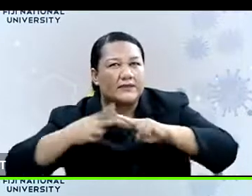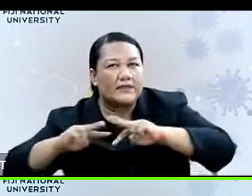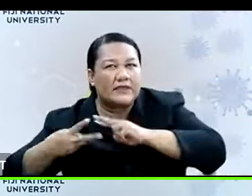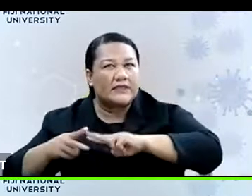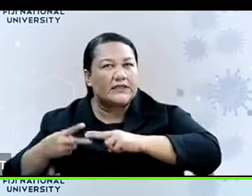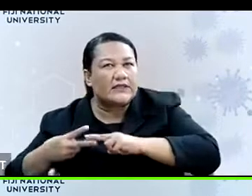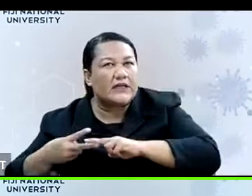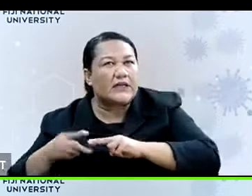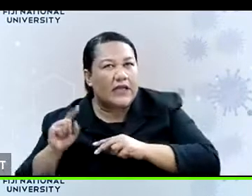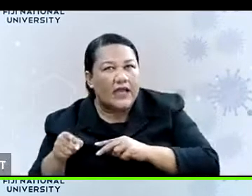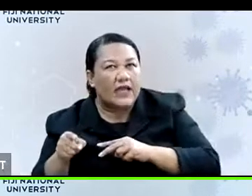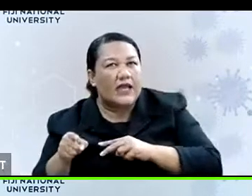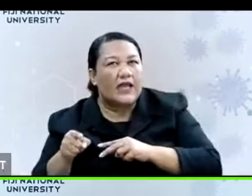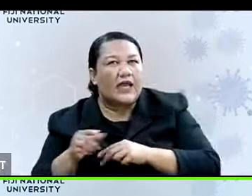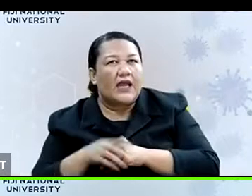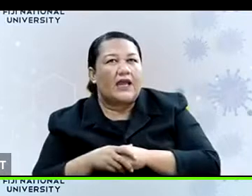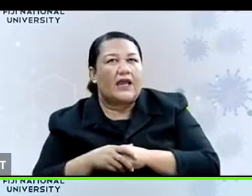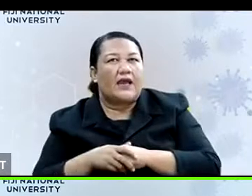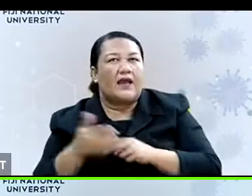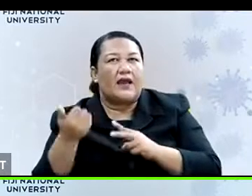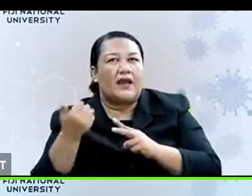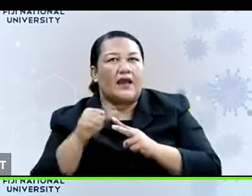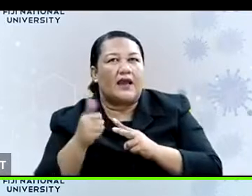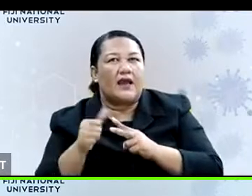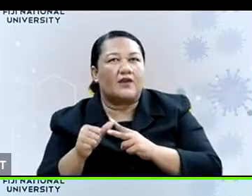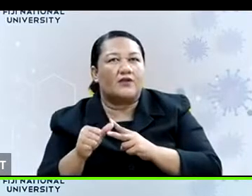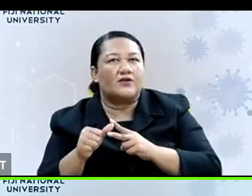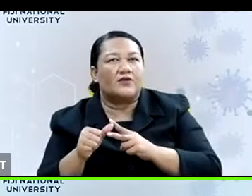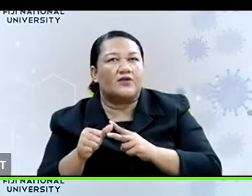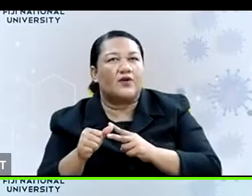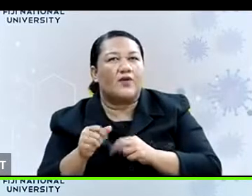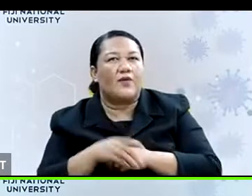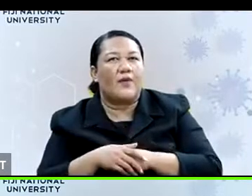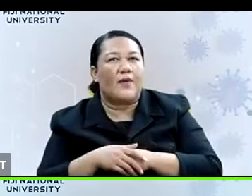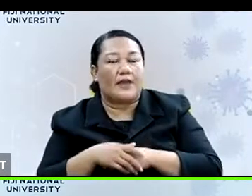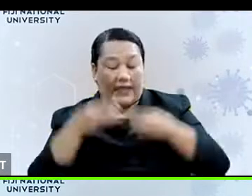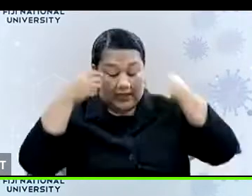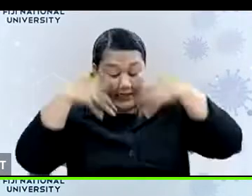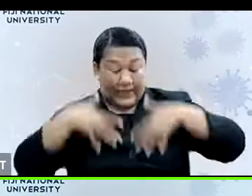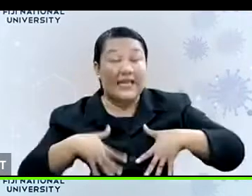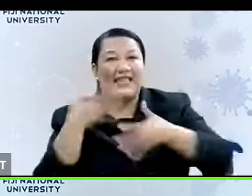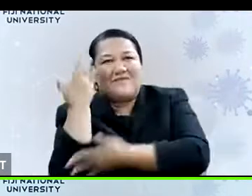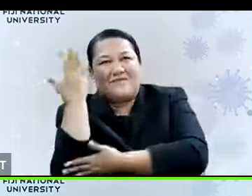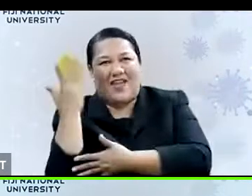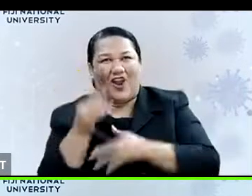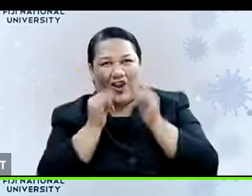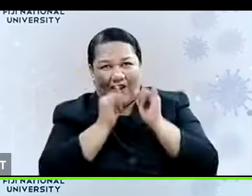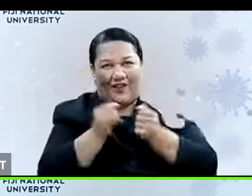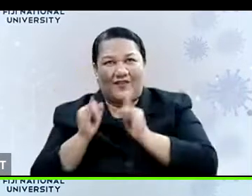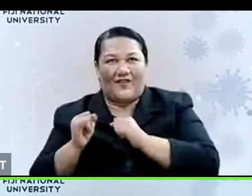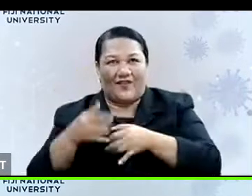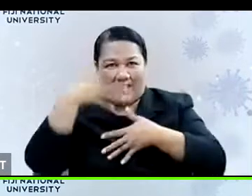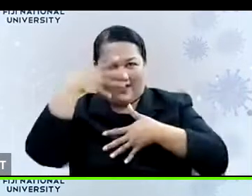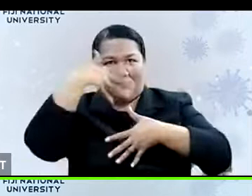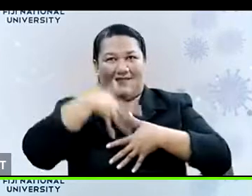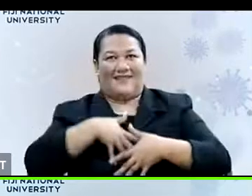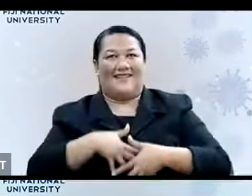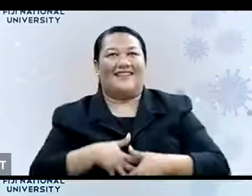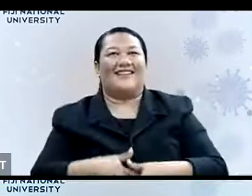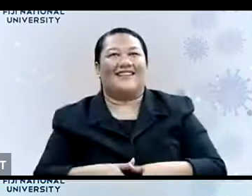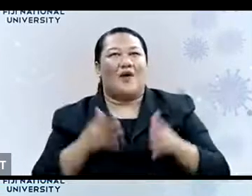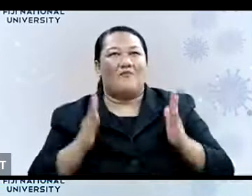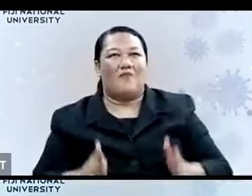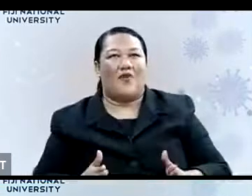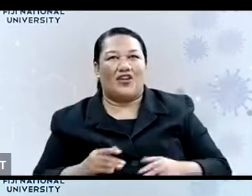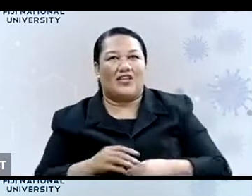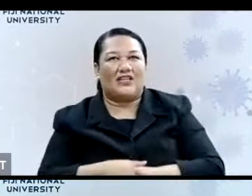and the signals that are provided by the innate immune response that determine whether we develop symptoms. And I don't know, Peter, if you've got any other. Yeah, well,